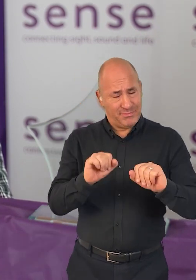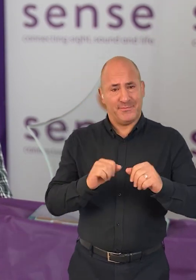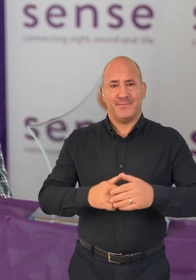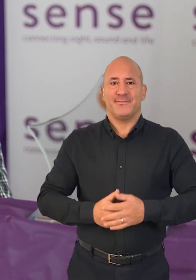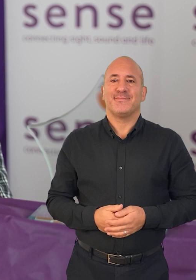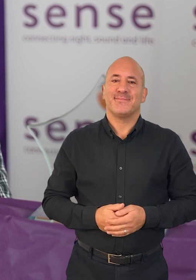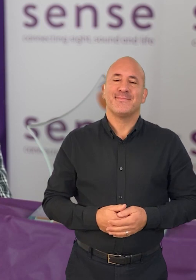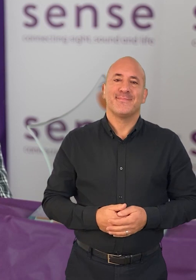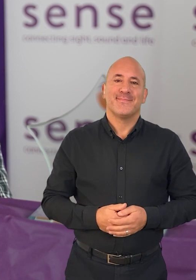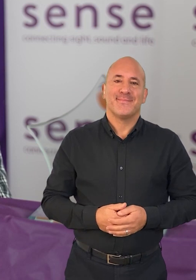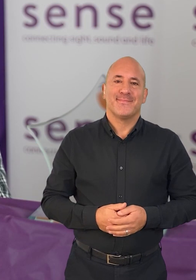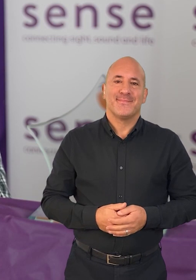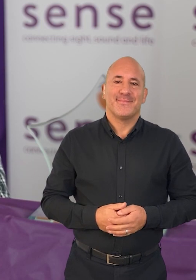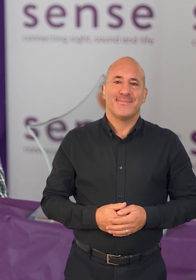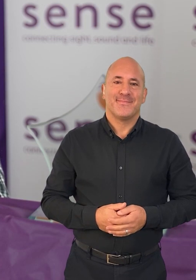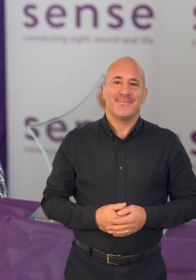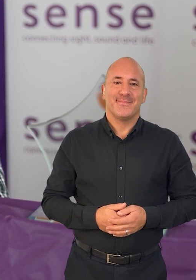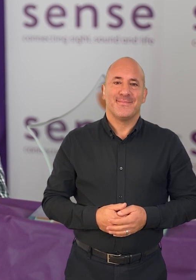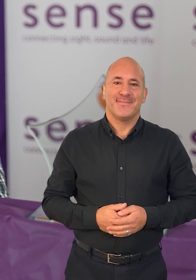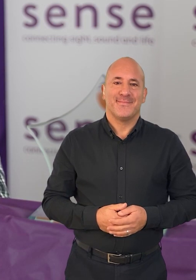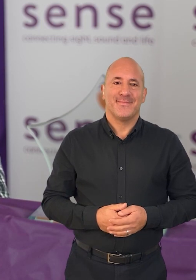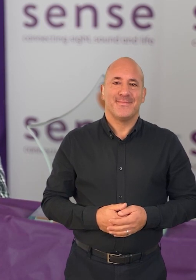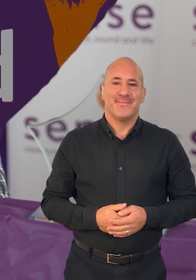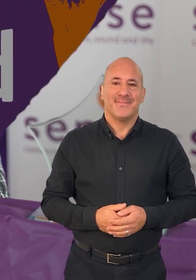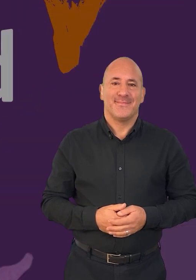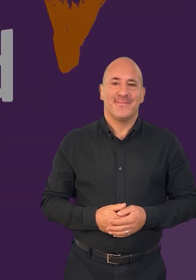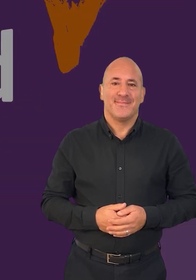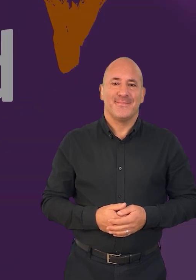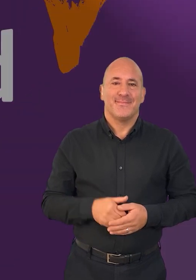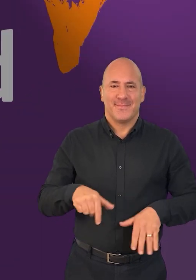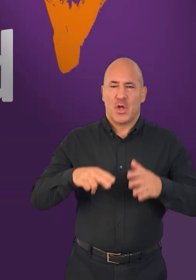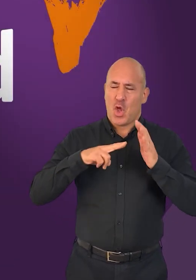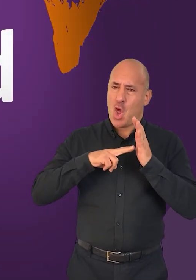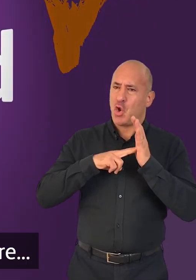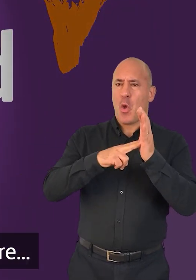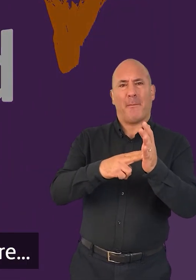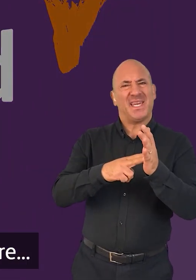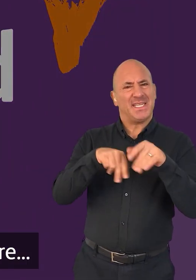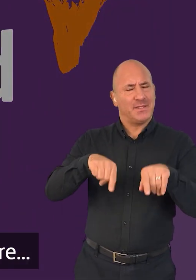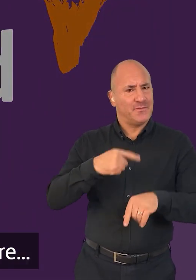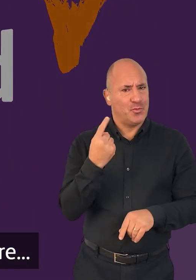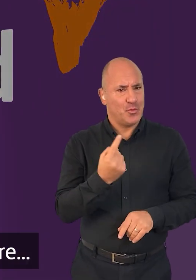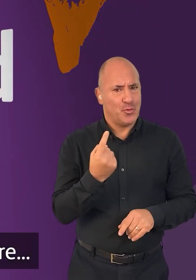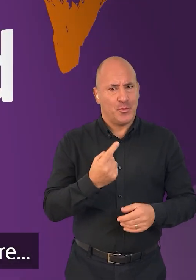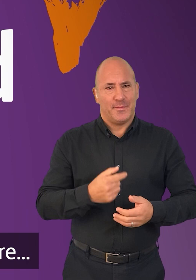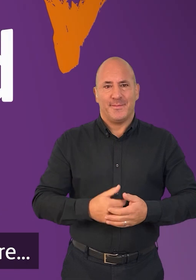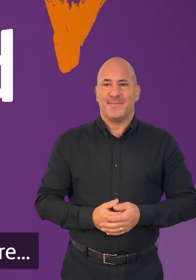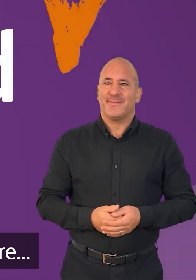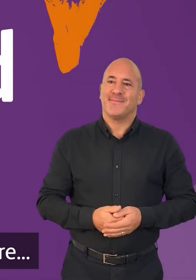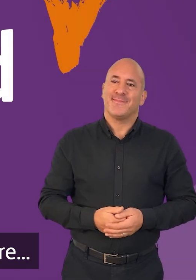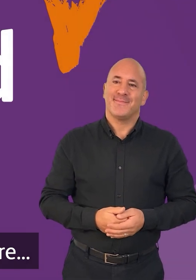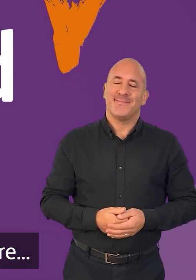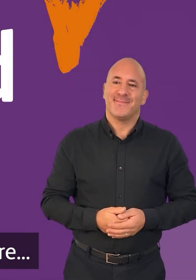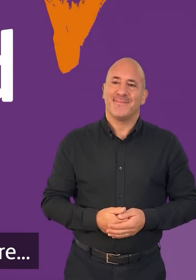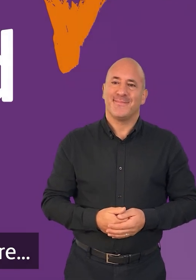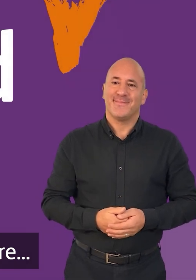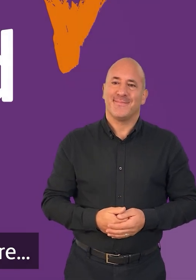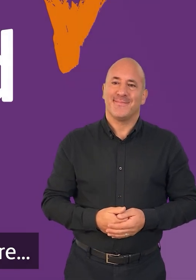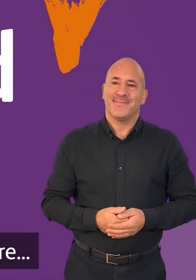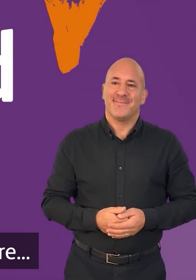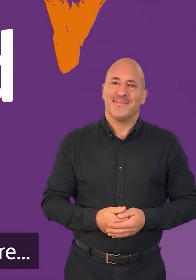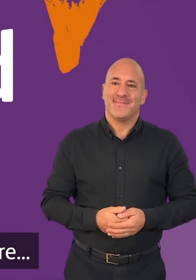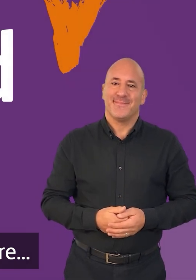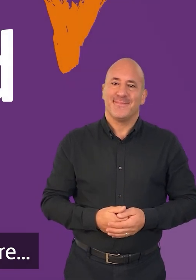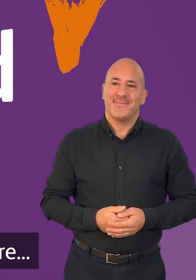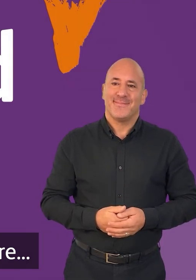to improve the lives of people with complex disabilities. The nominees for Partner of the Year